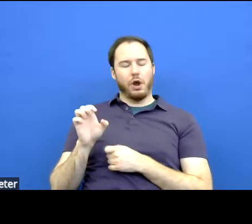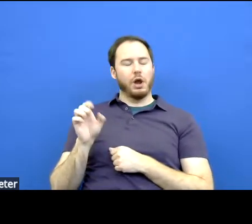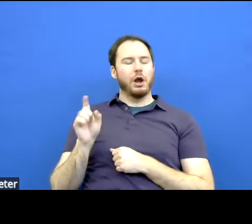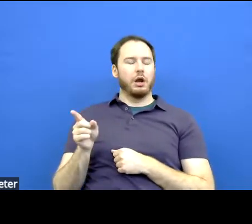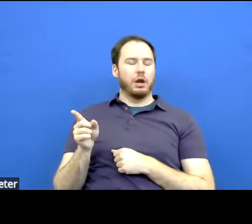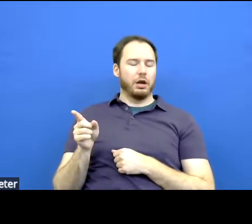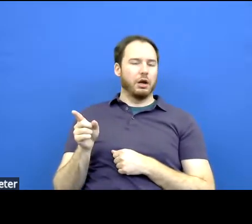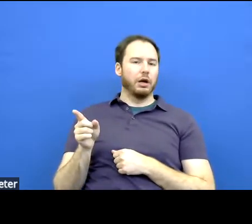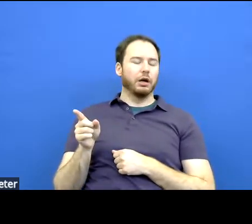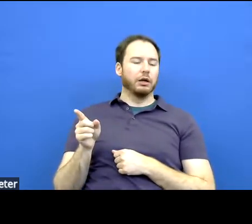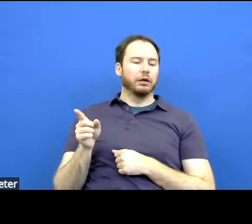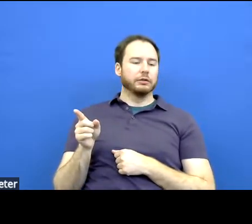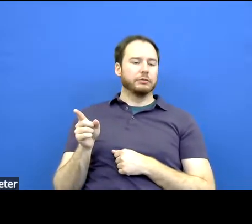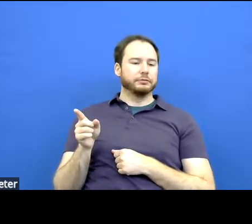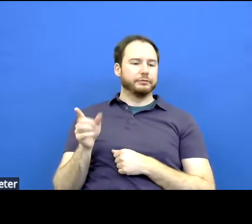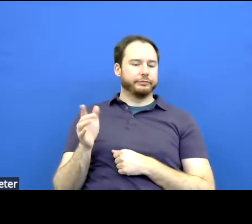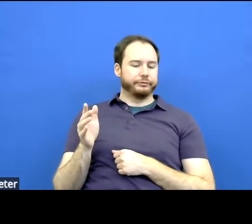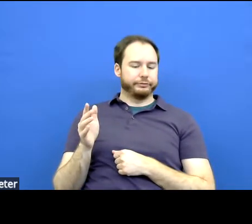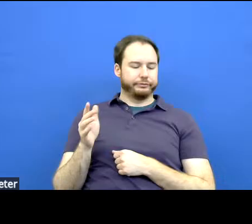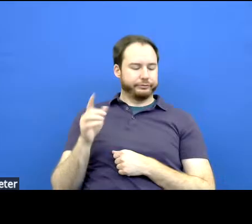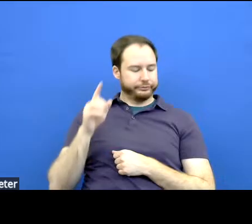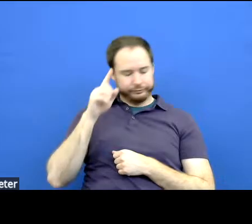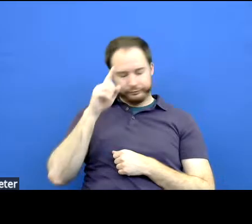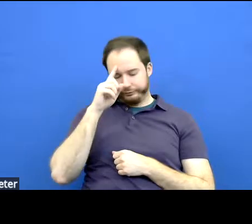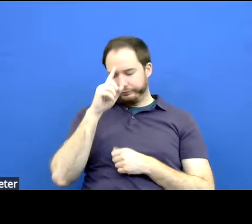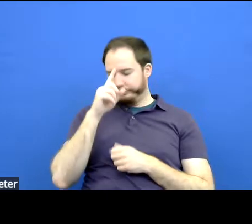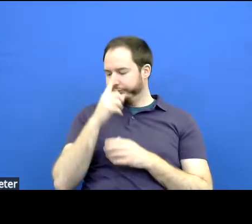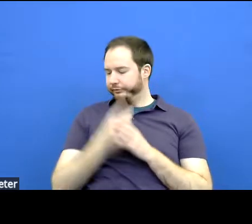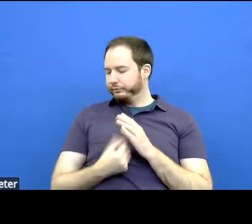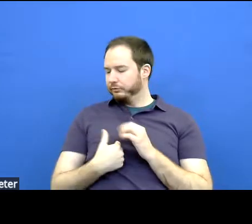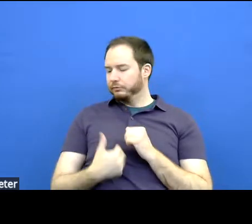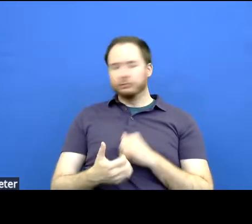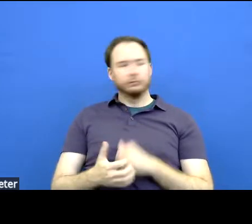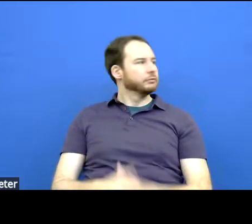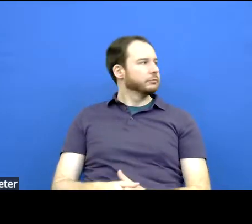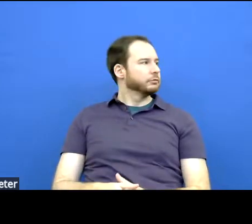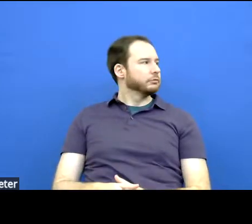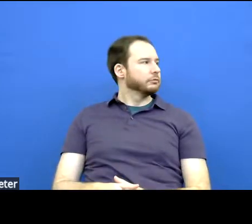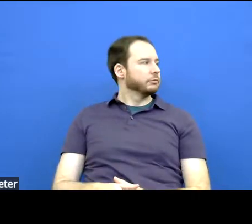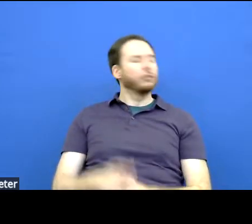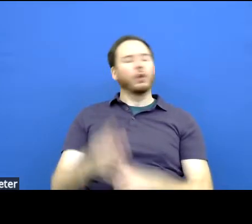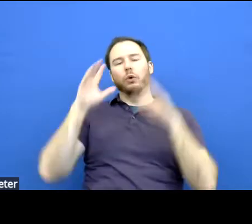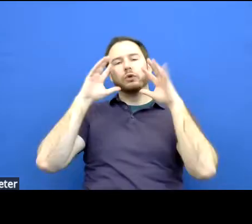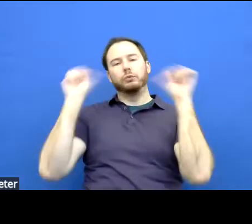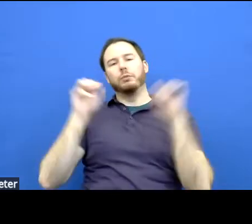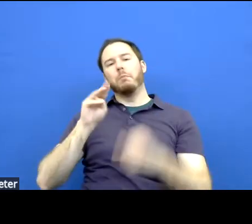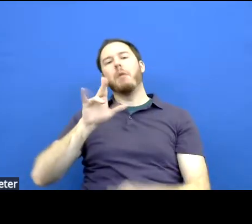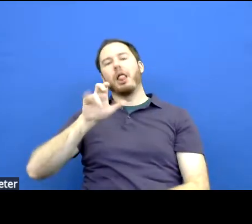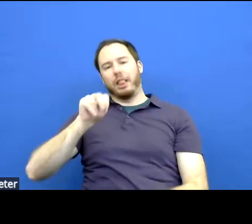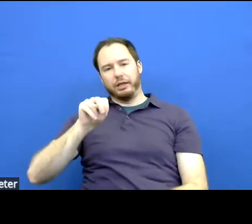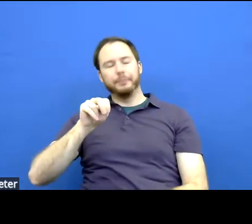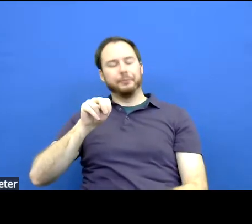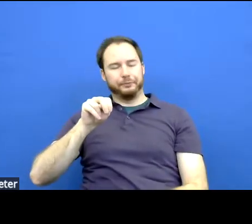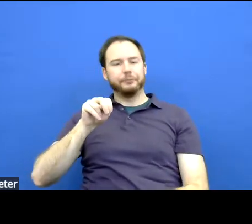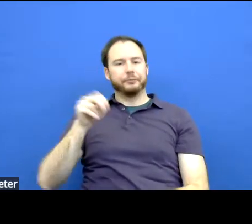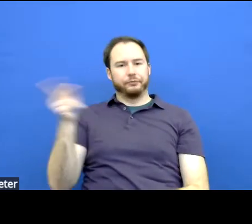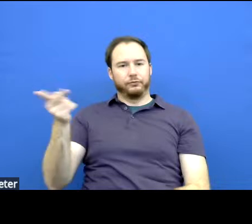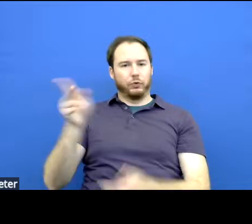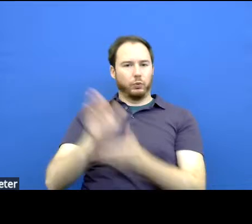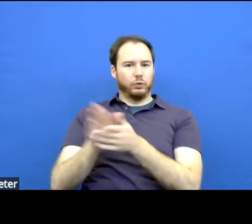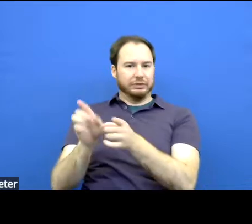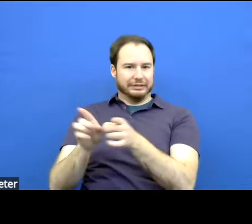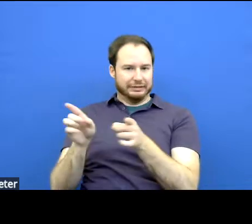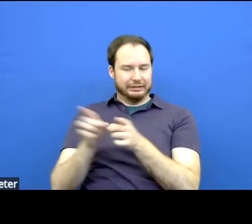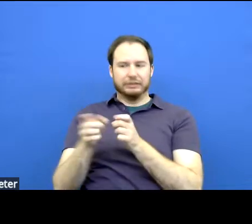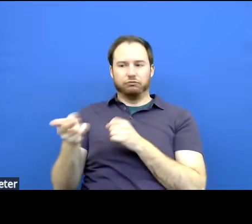and I just lost your name, Superintendent Mullen. Superintendent Mullen from the school district. They